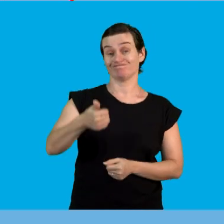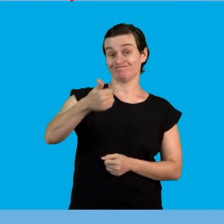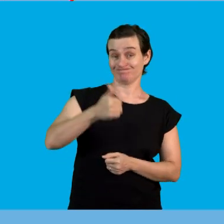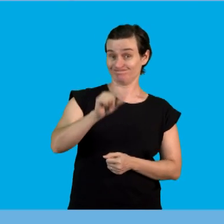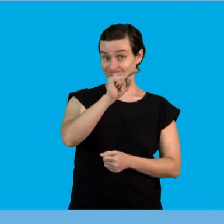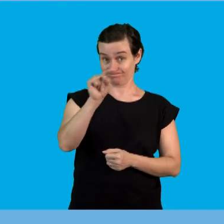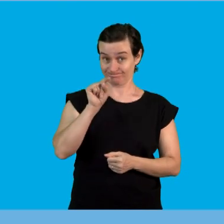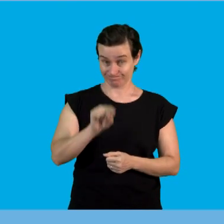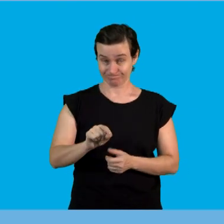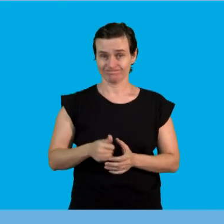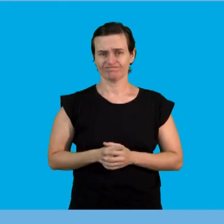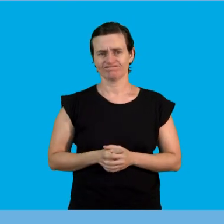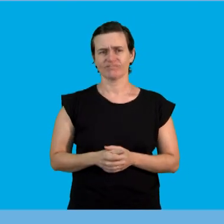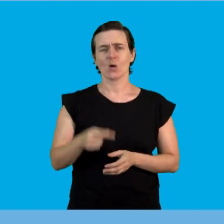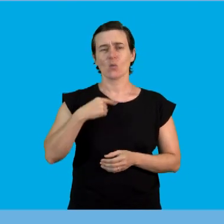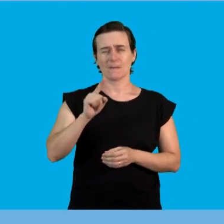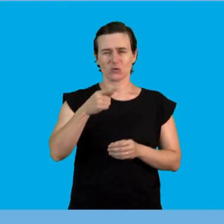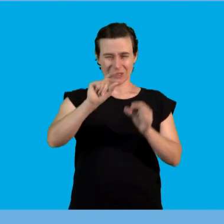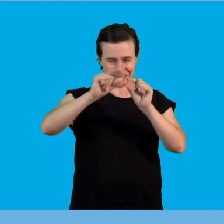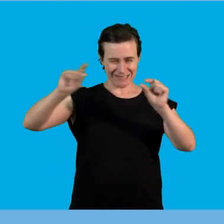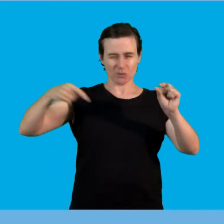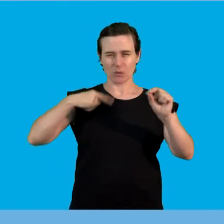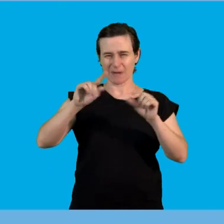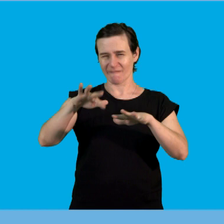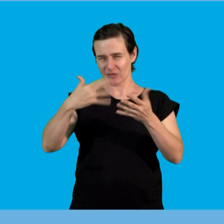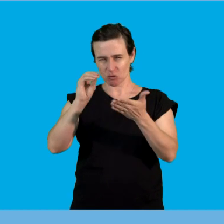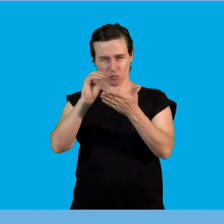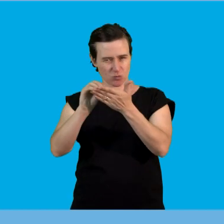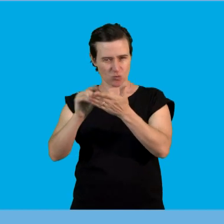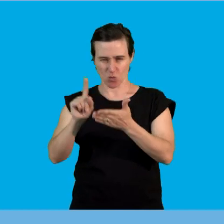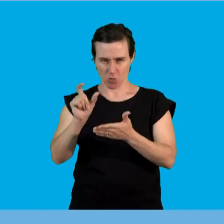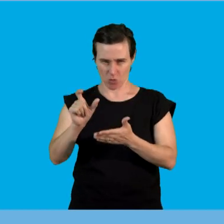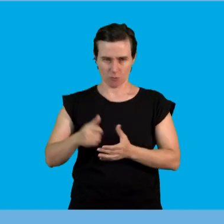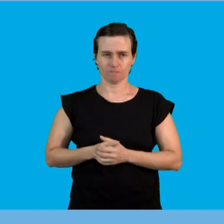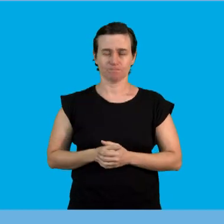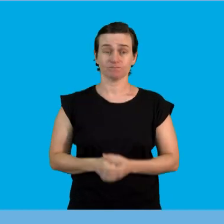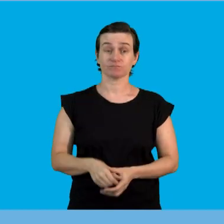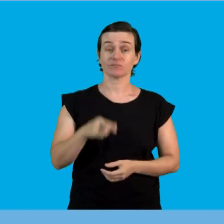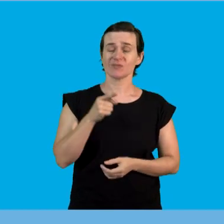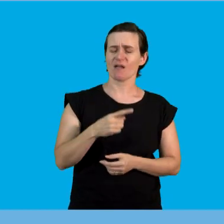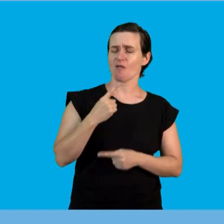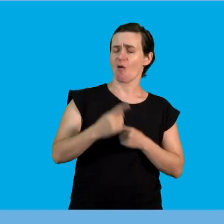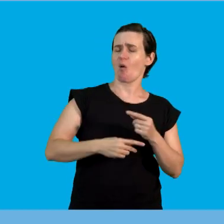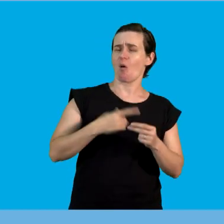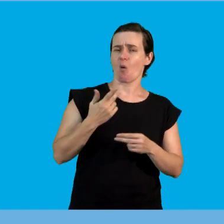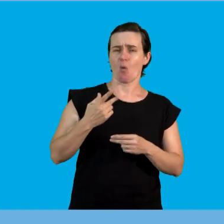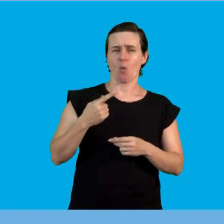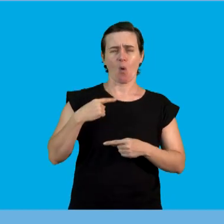Next question. So we now need to complete the following statements. We are told that there are